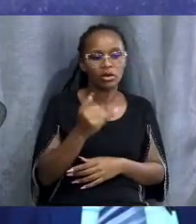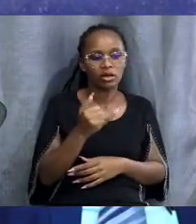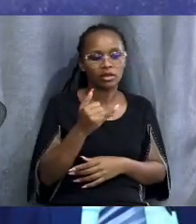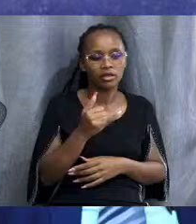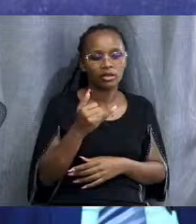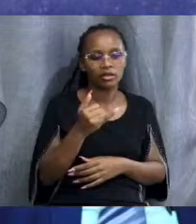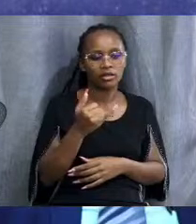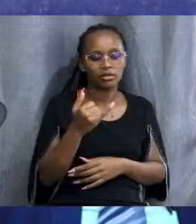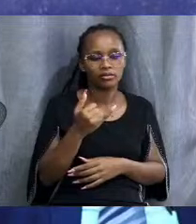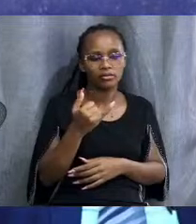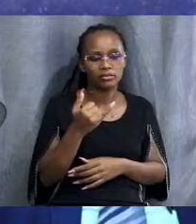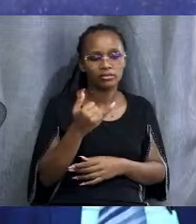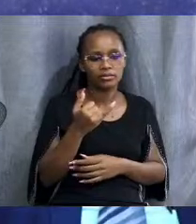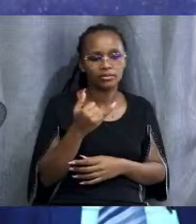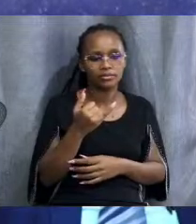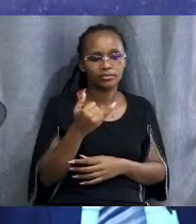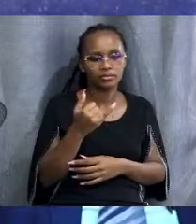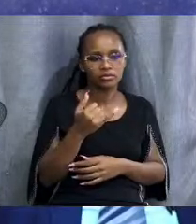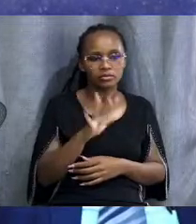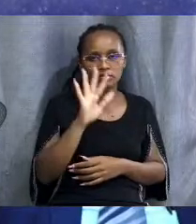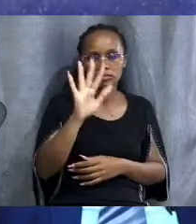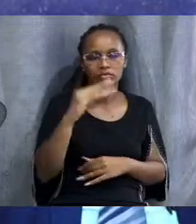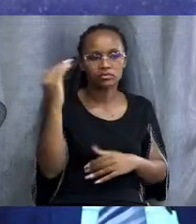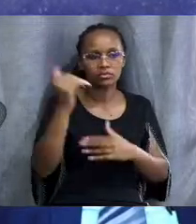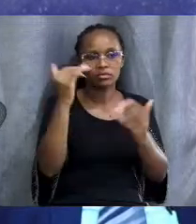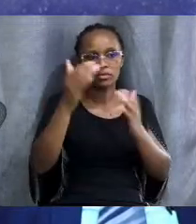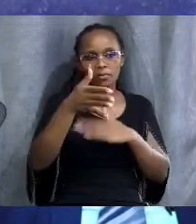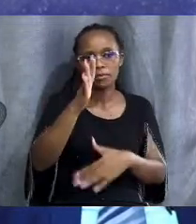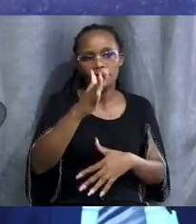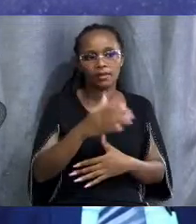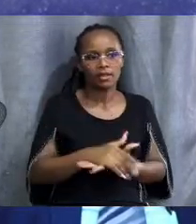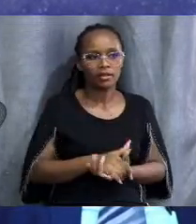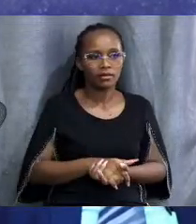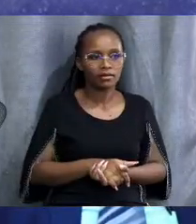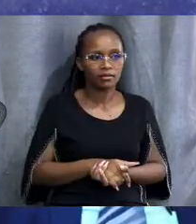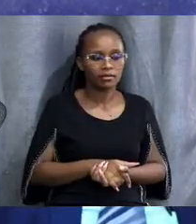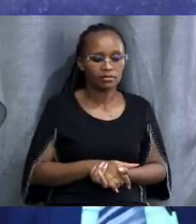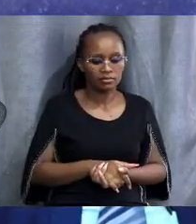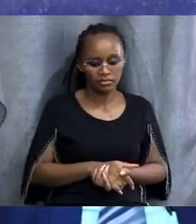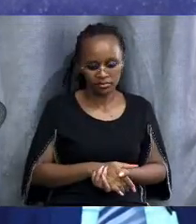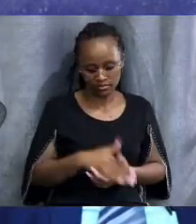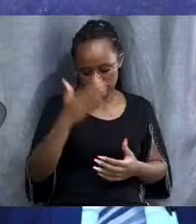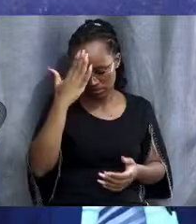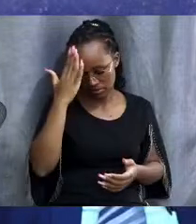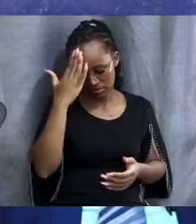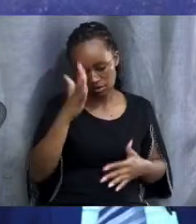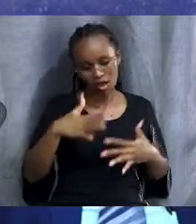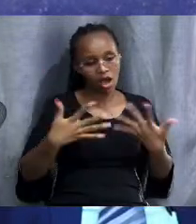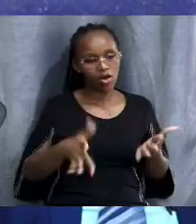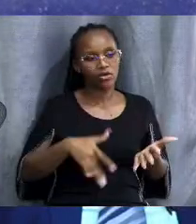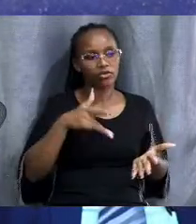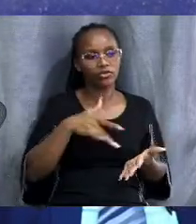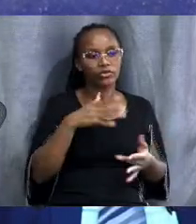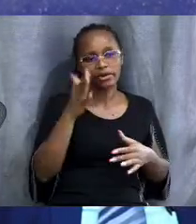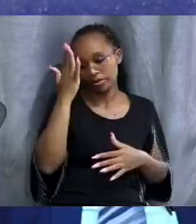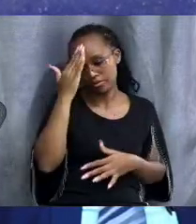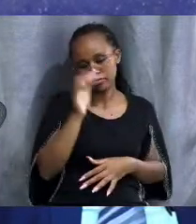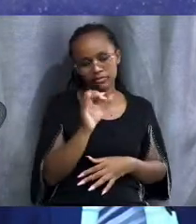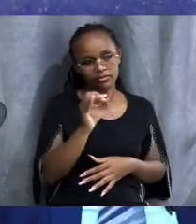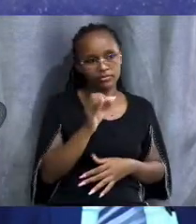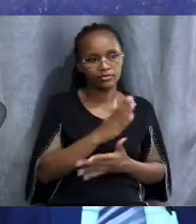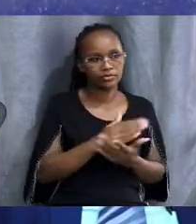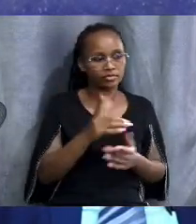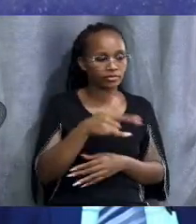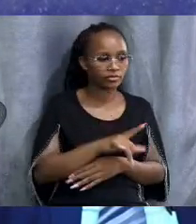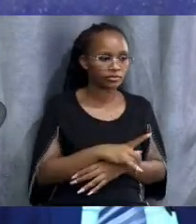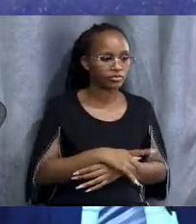because he is the Almighty God. Ni aramenya what you're feeling. We may not know, some of